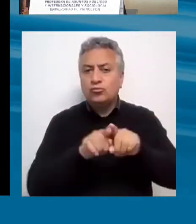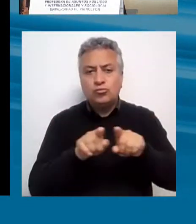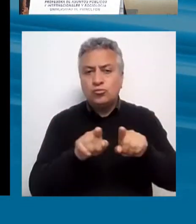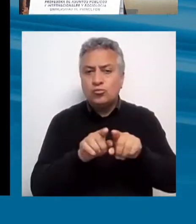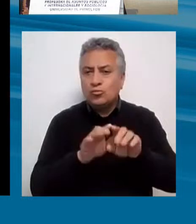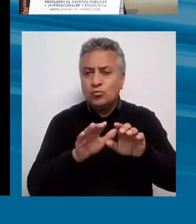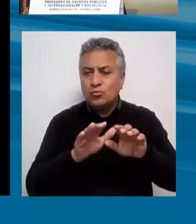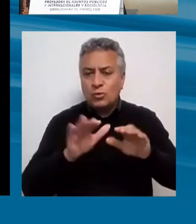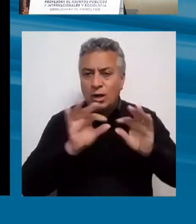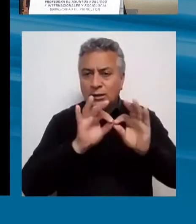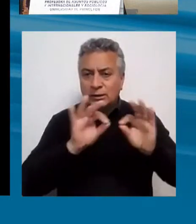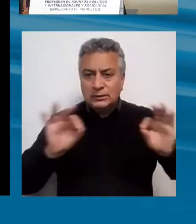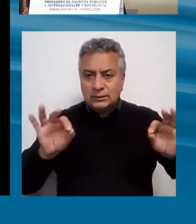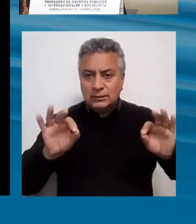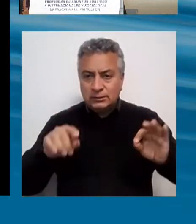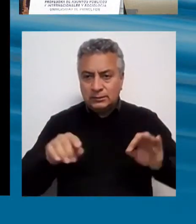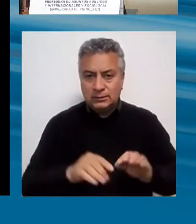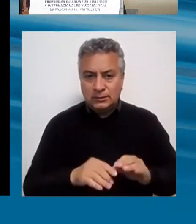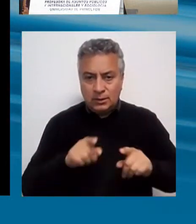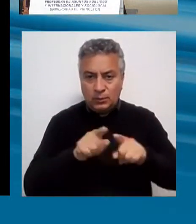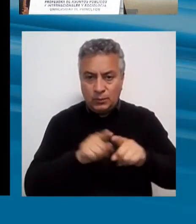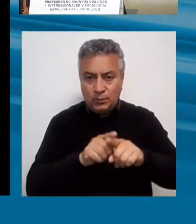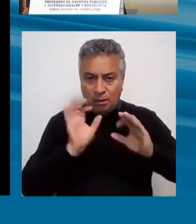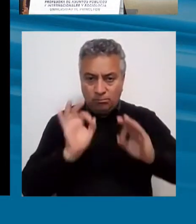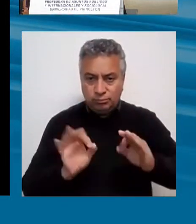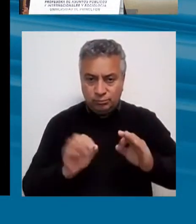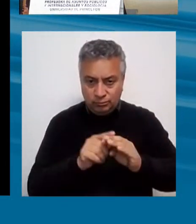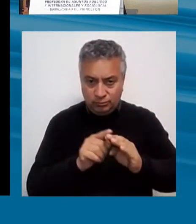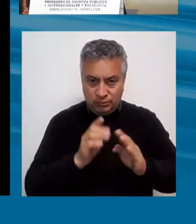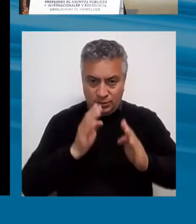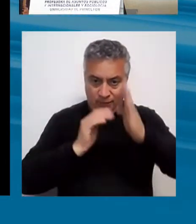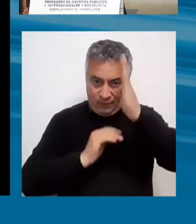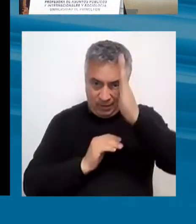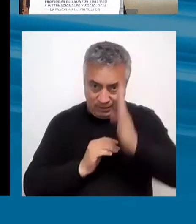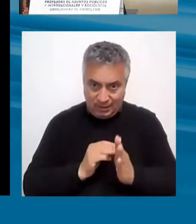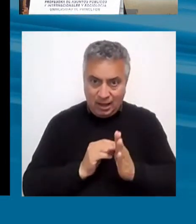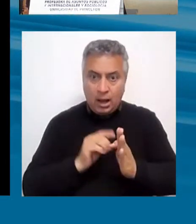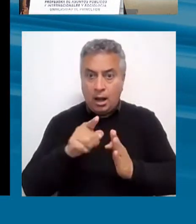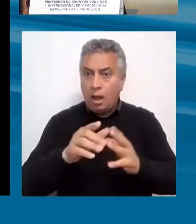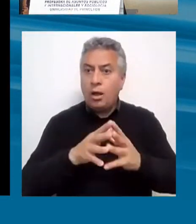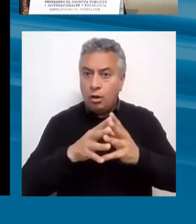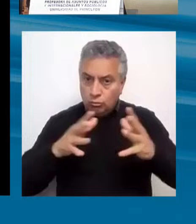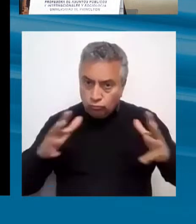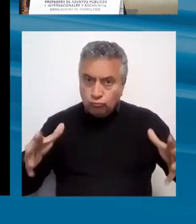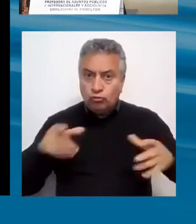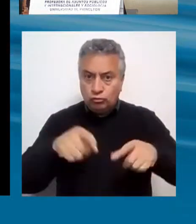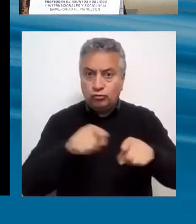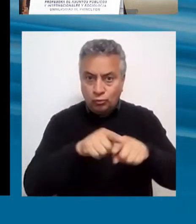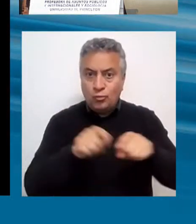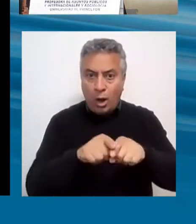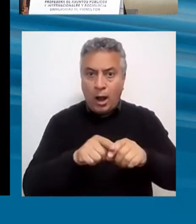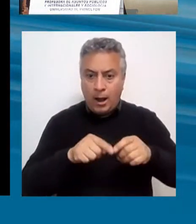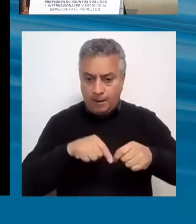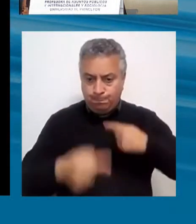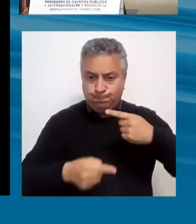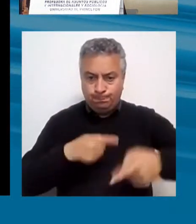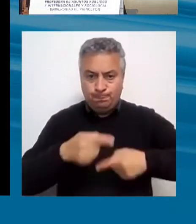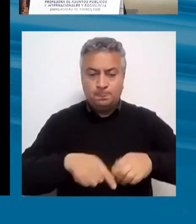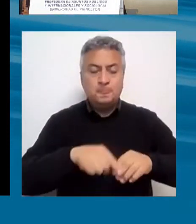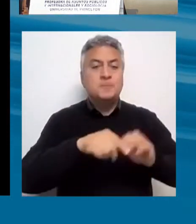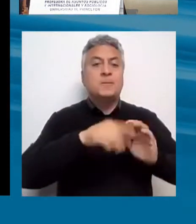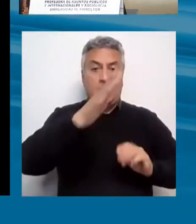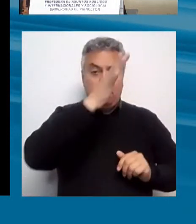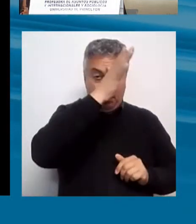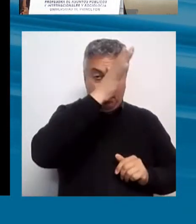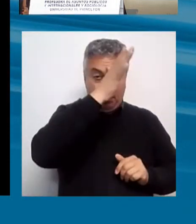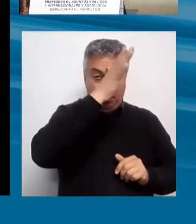is diagonal or even vertical, which means there is an enormous reproduction of